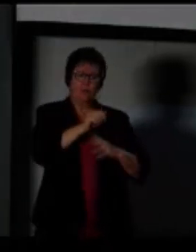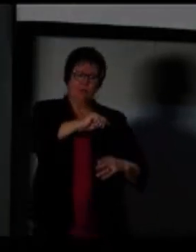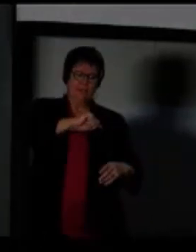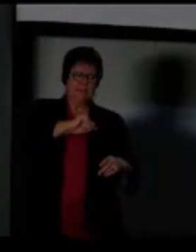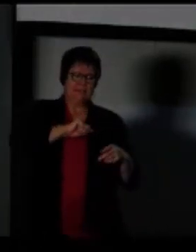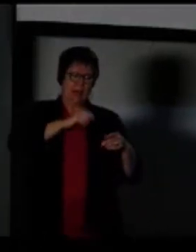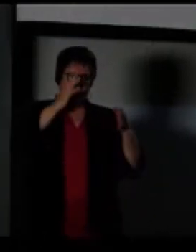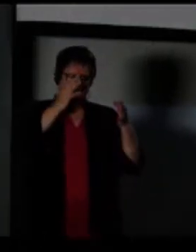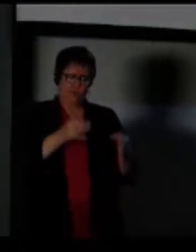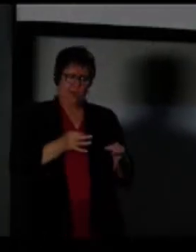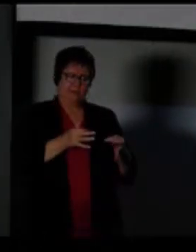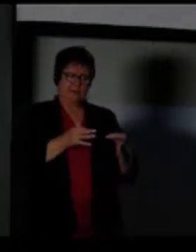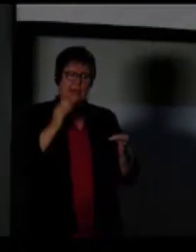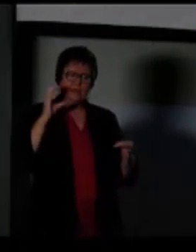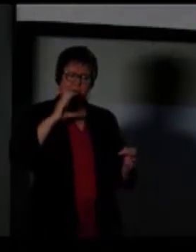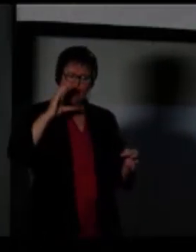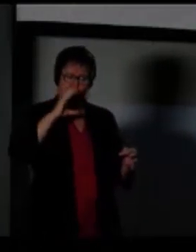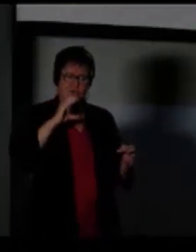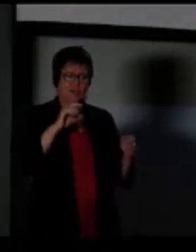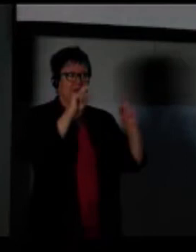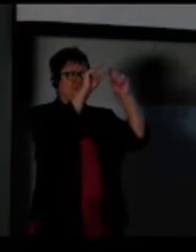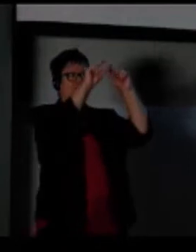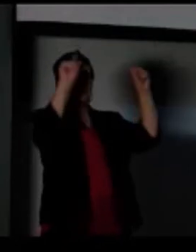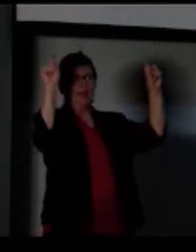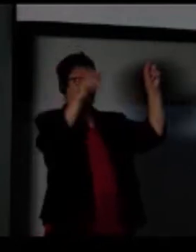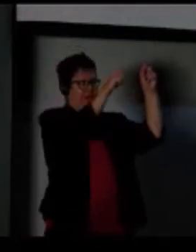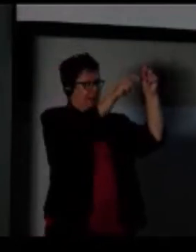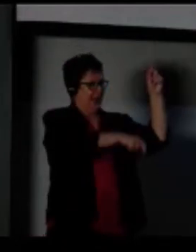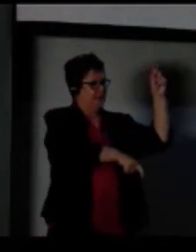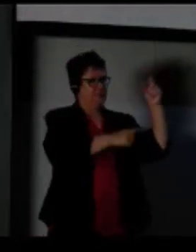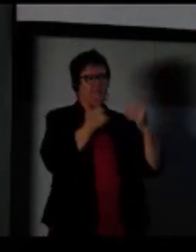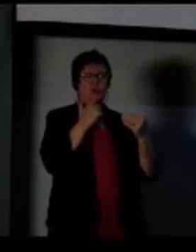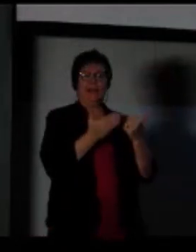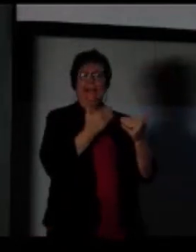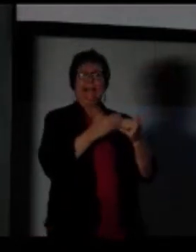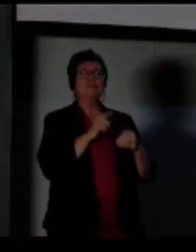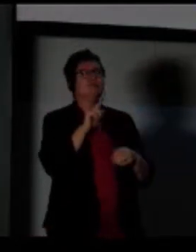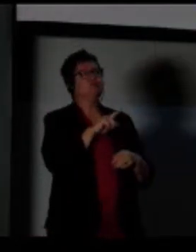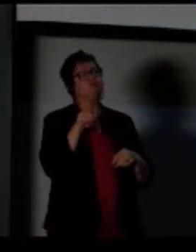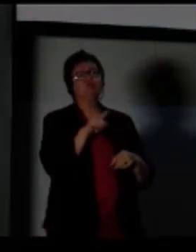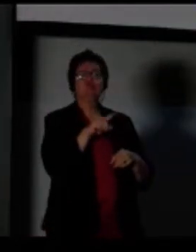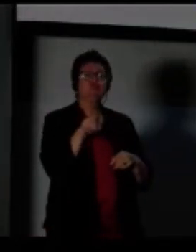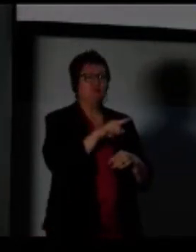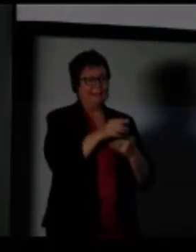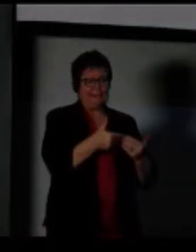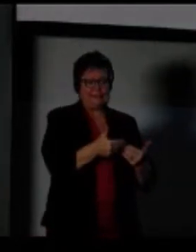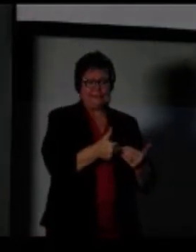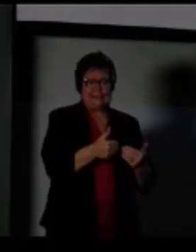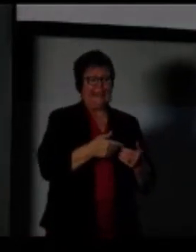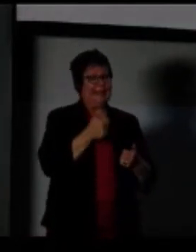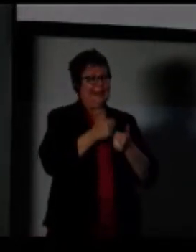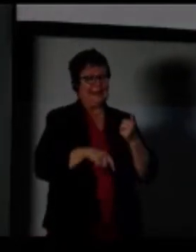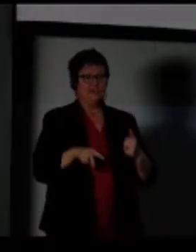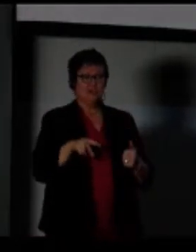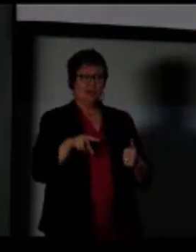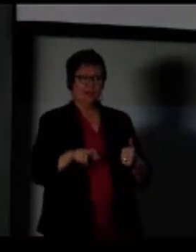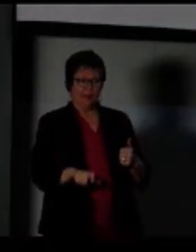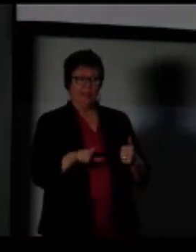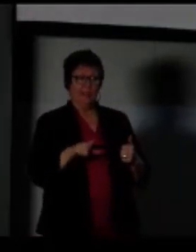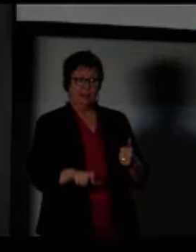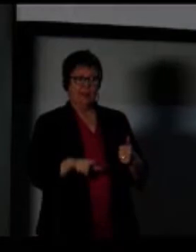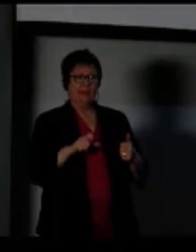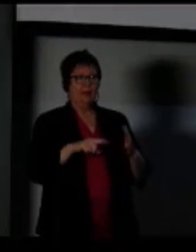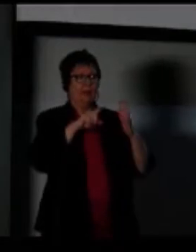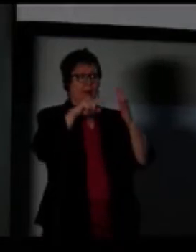exploration. So navigation is designed for easy and engaging surfing of the site. Each click of the mouse takes you deeper into